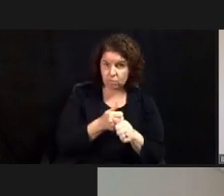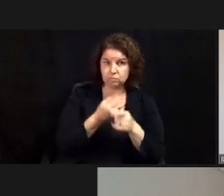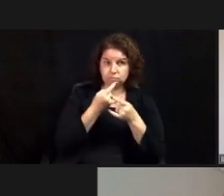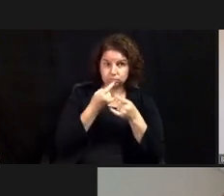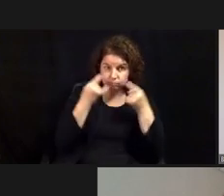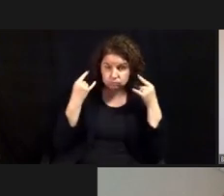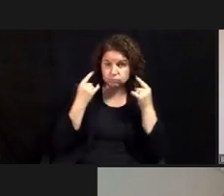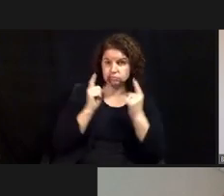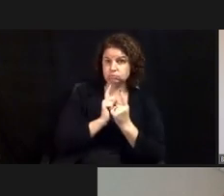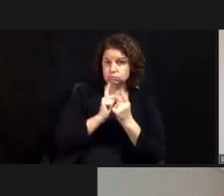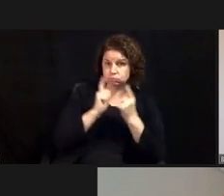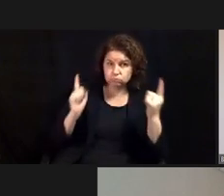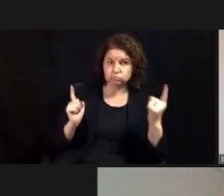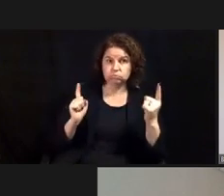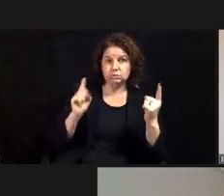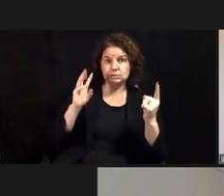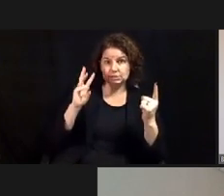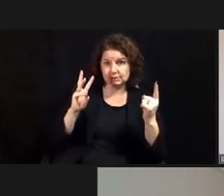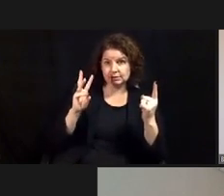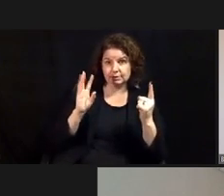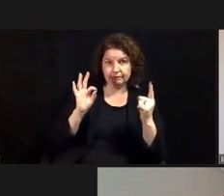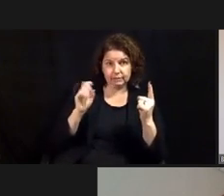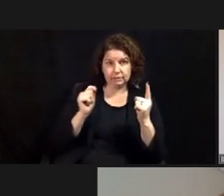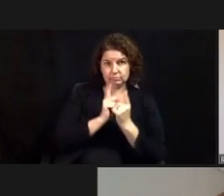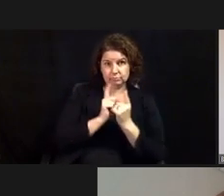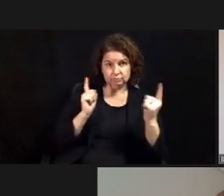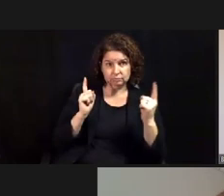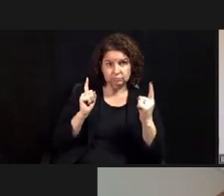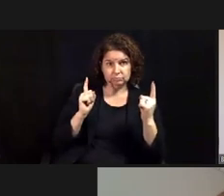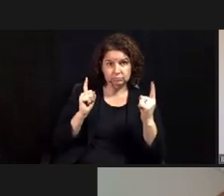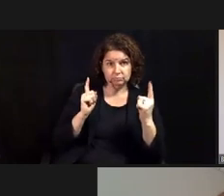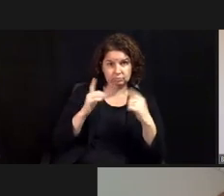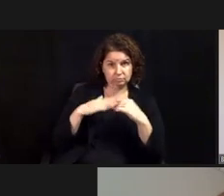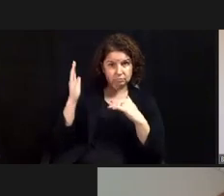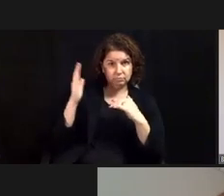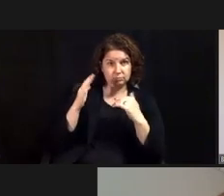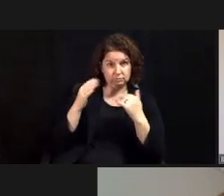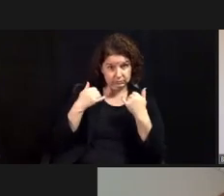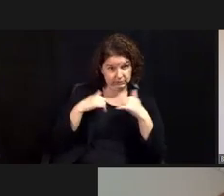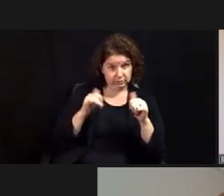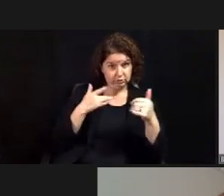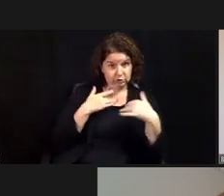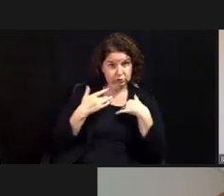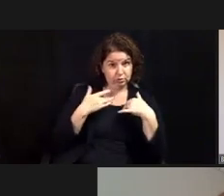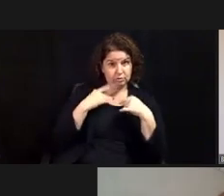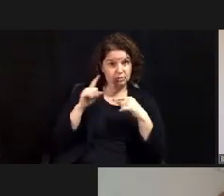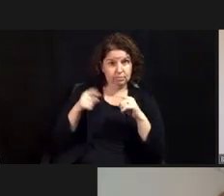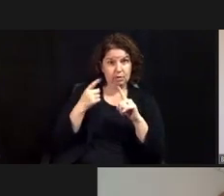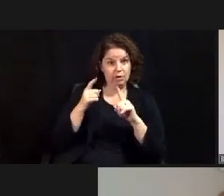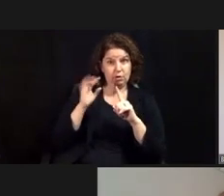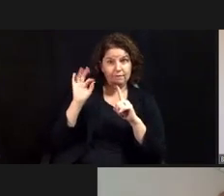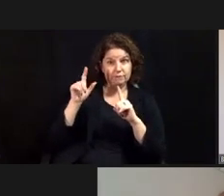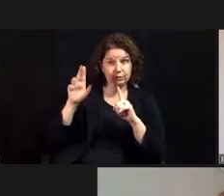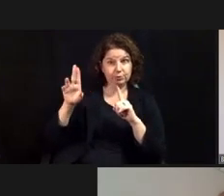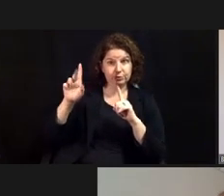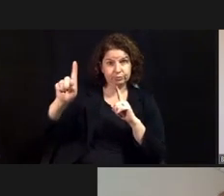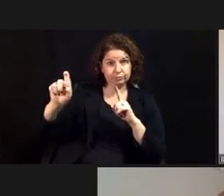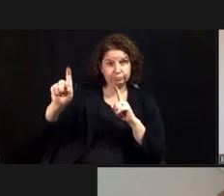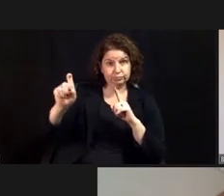they're outside their home, are you still concerned about the flu? And do we really need to get flu shots this